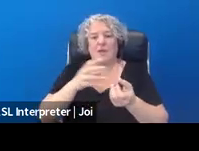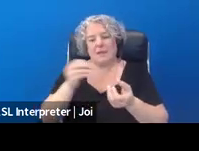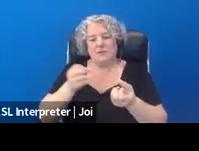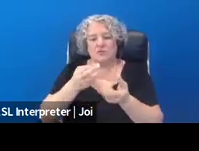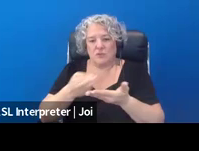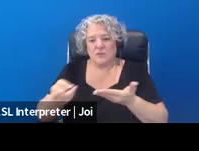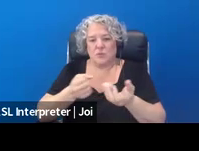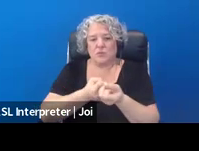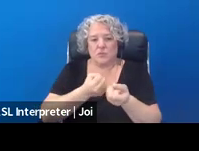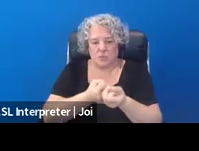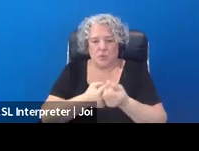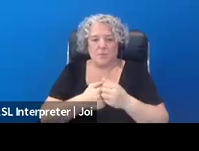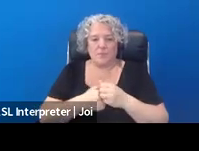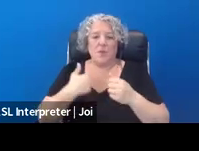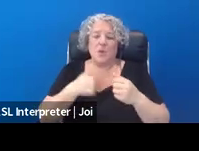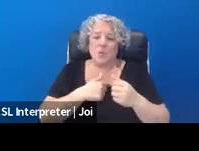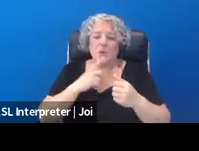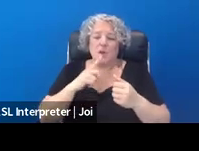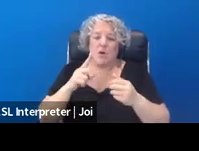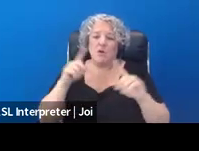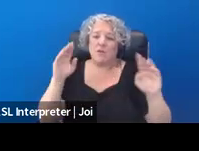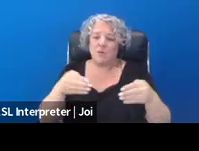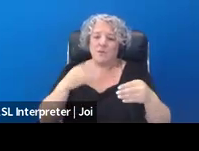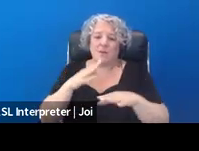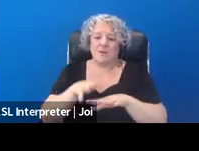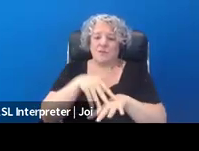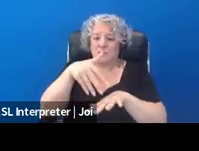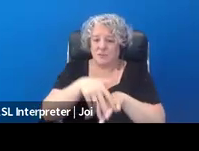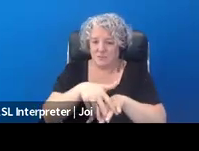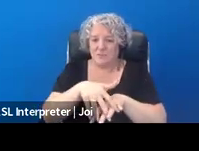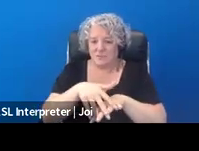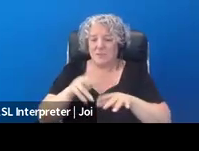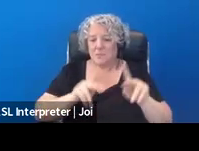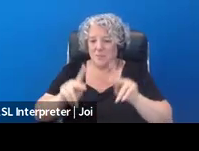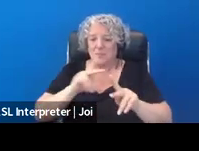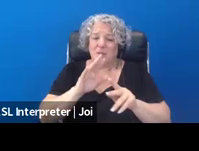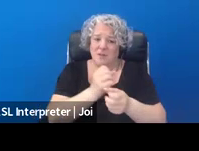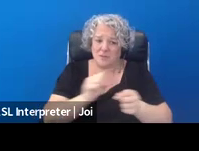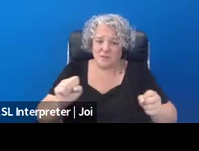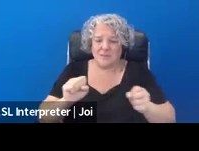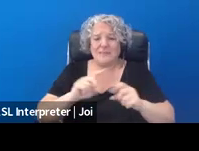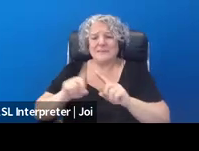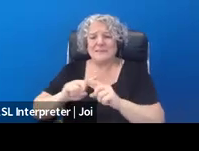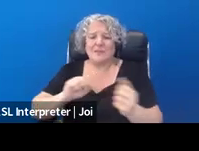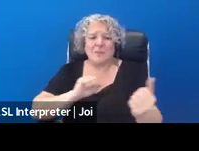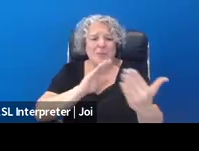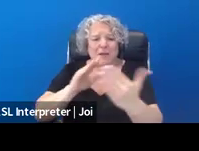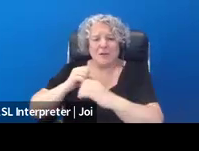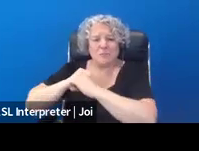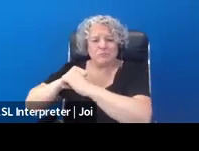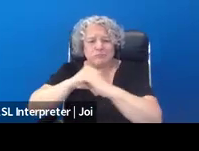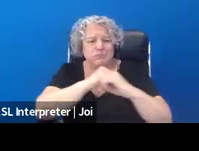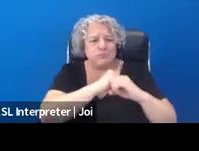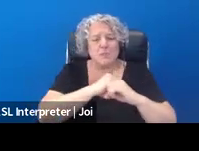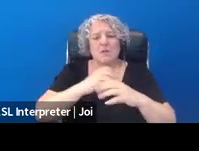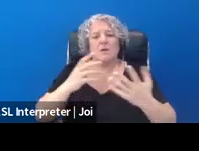advocacy and support for Native survivors by identifying and challenging systemic barriers and expanding